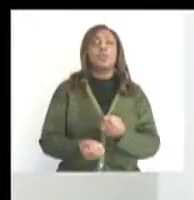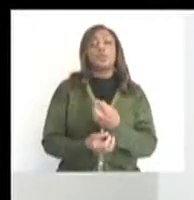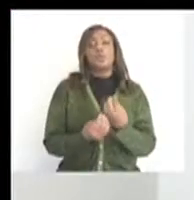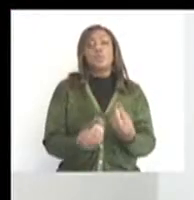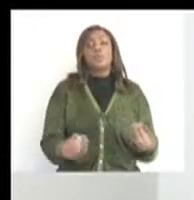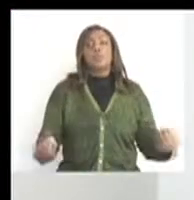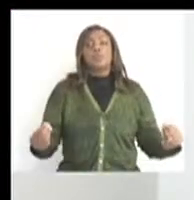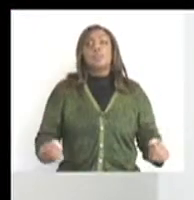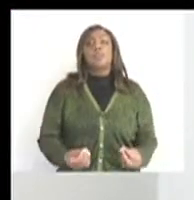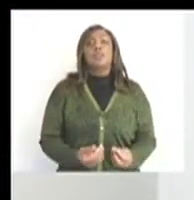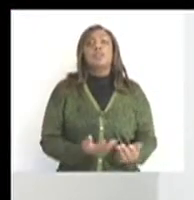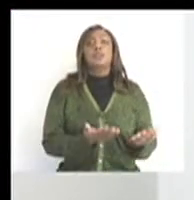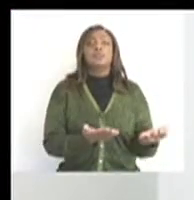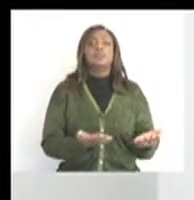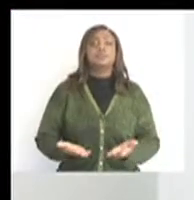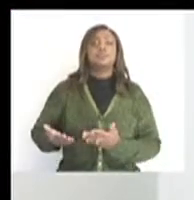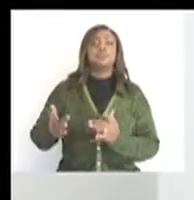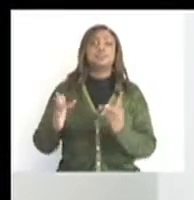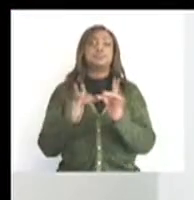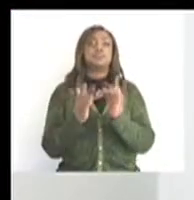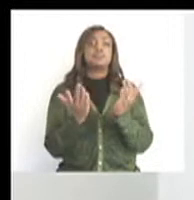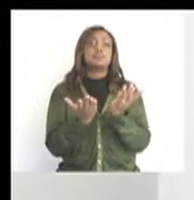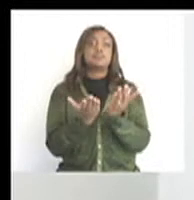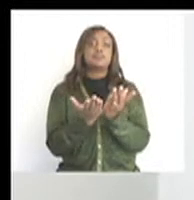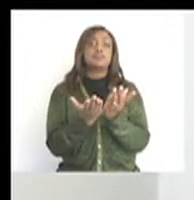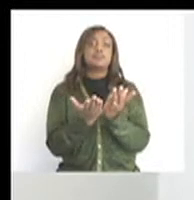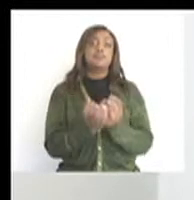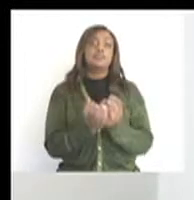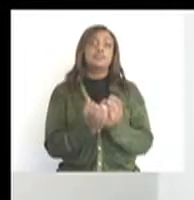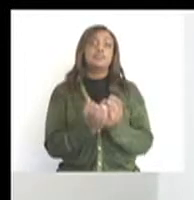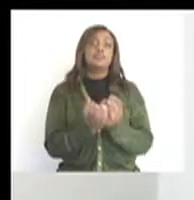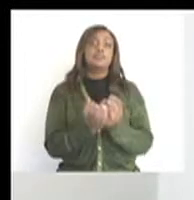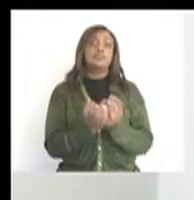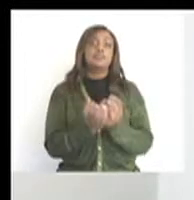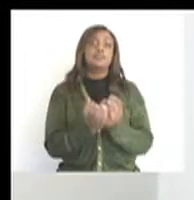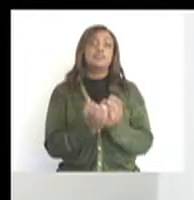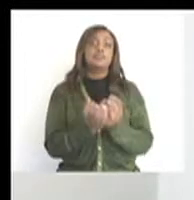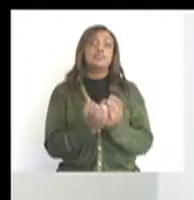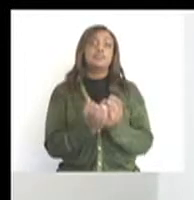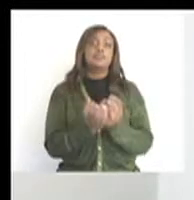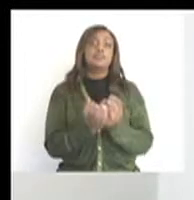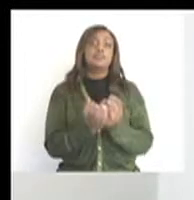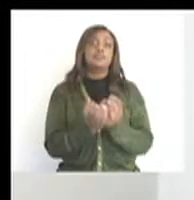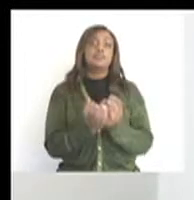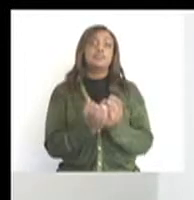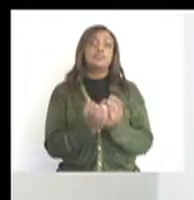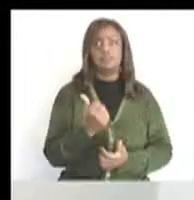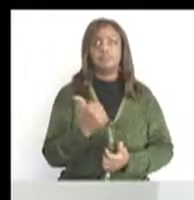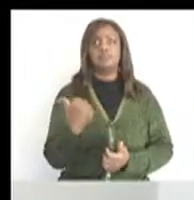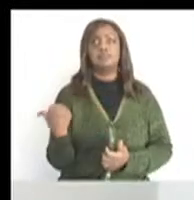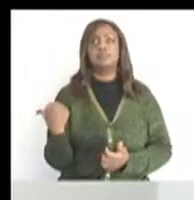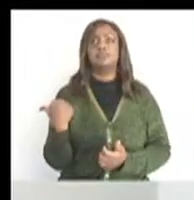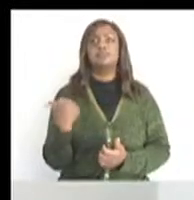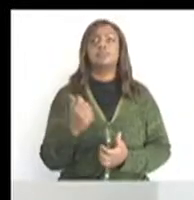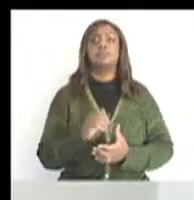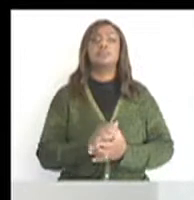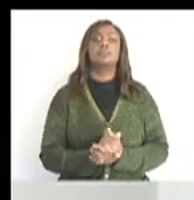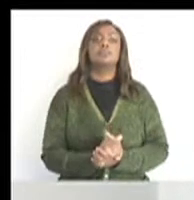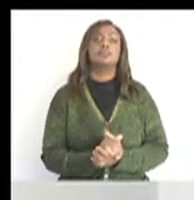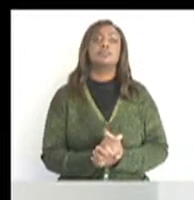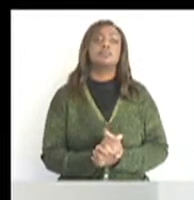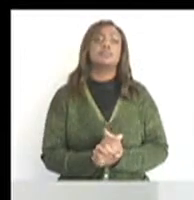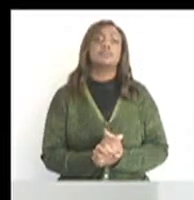All over Namibia, and welcome to MyZone Online School. My name is Miss Irene Siteketa. Me in the studio, I